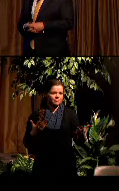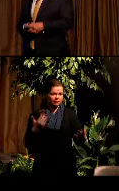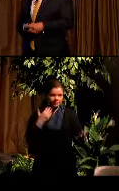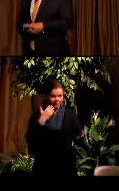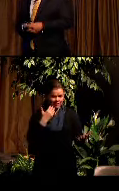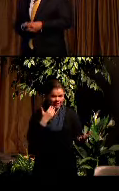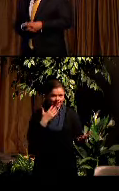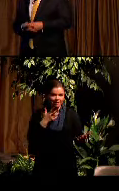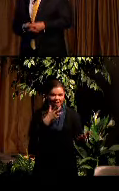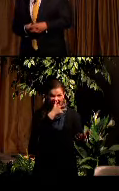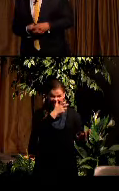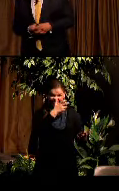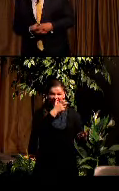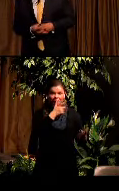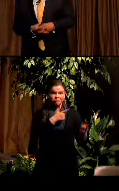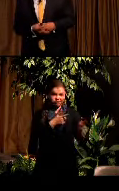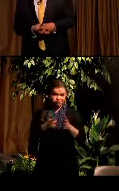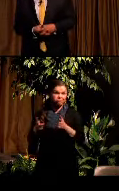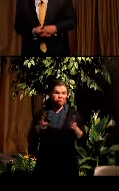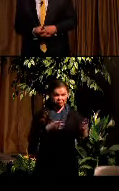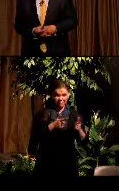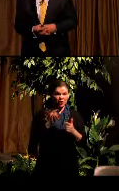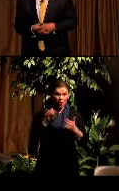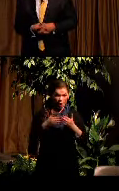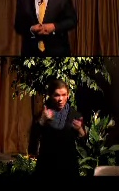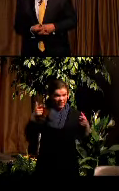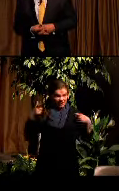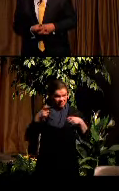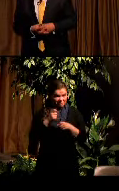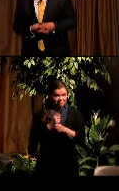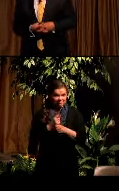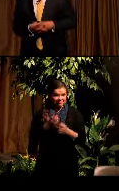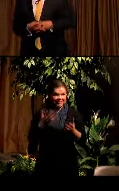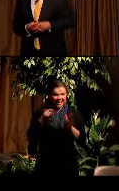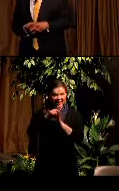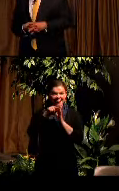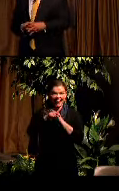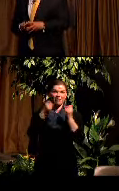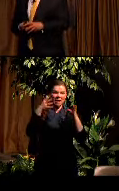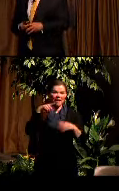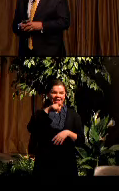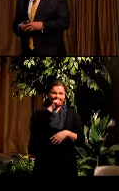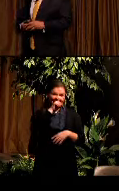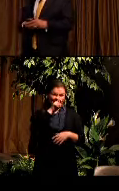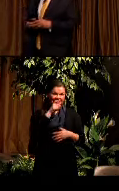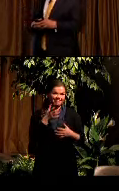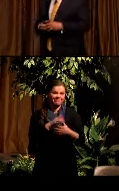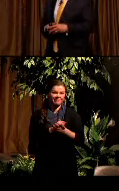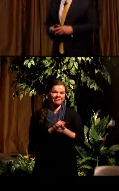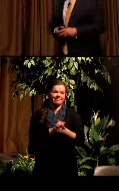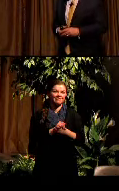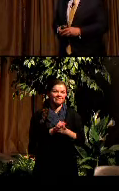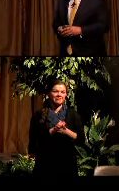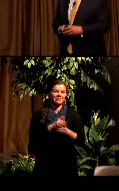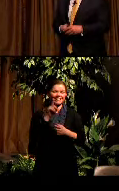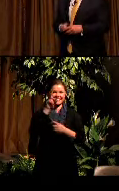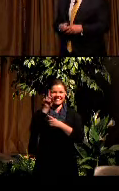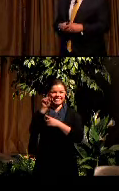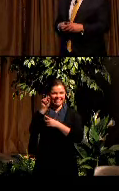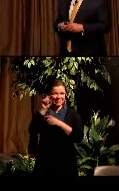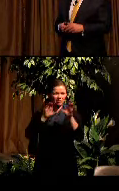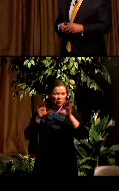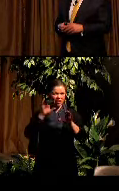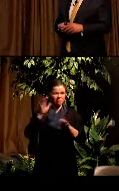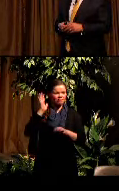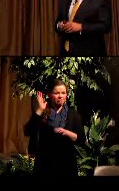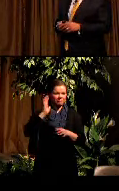known as DDT, and we didn't catch it in time. But you know what? We did catch it in time. We found out the DDT was doing some unintended things. We got